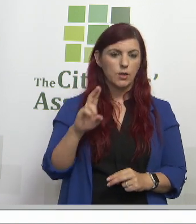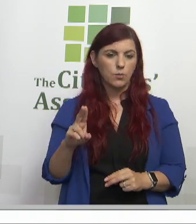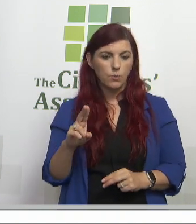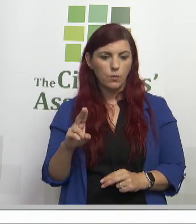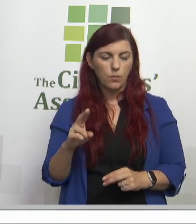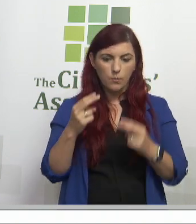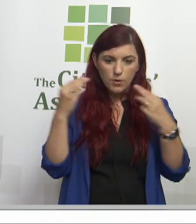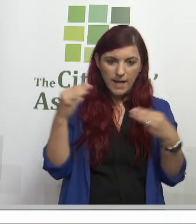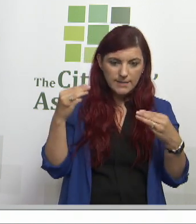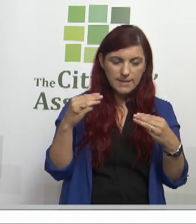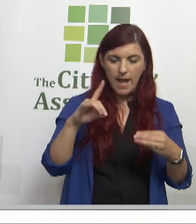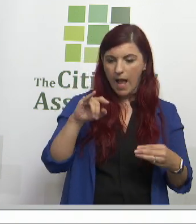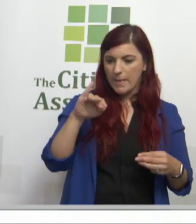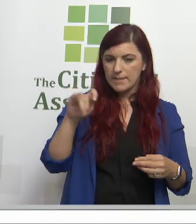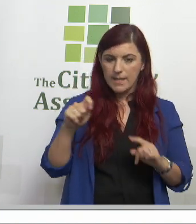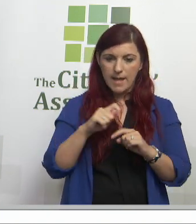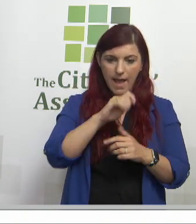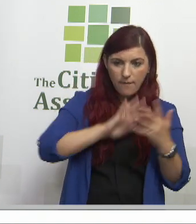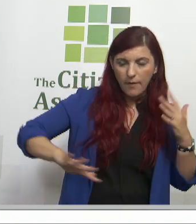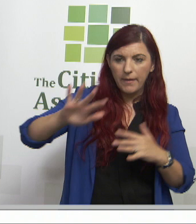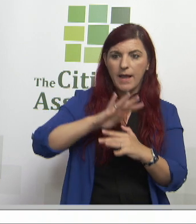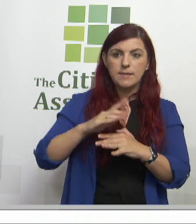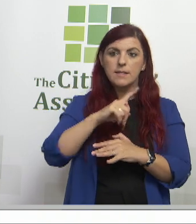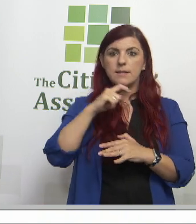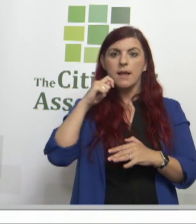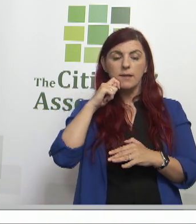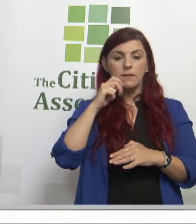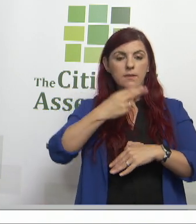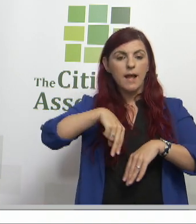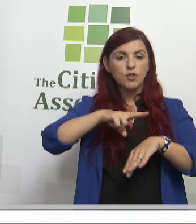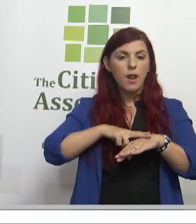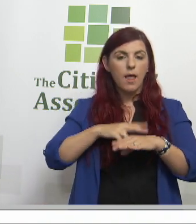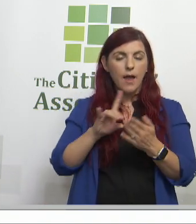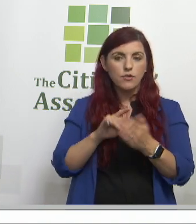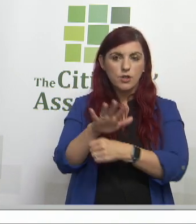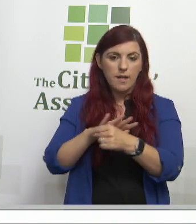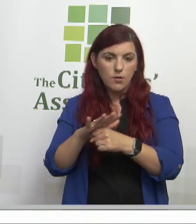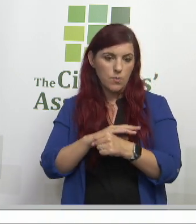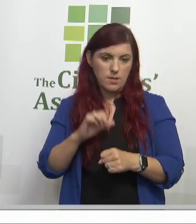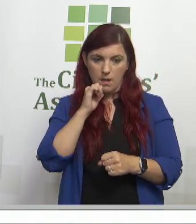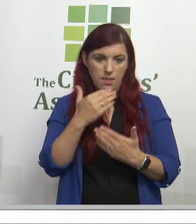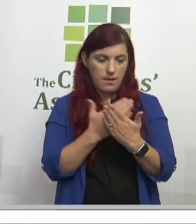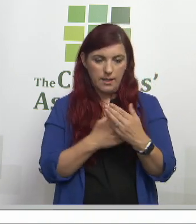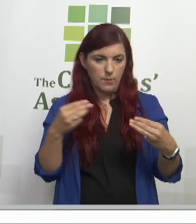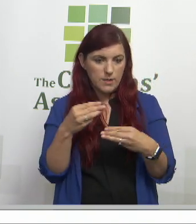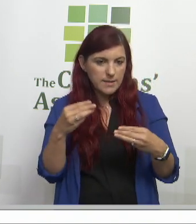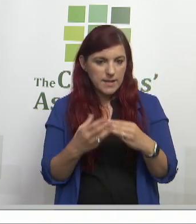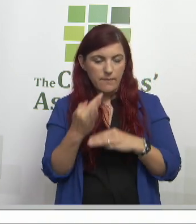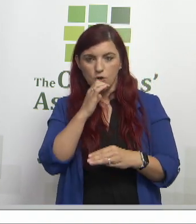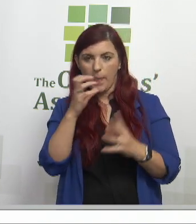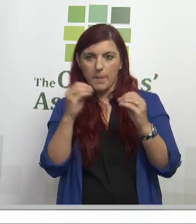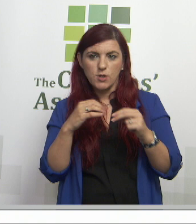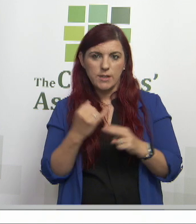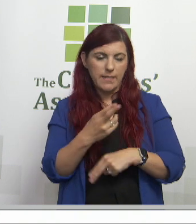habitats. Everything else is proposed natural heritage areas. Everything else is not protected unless it's listed in the county development plan.